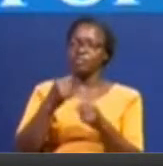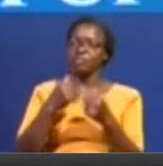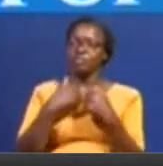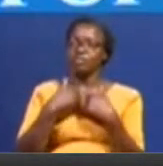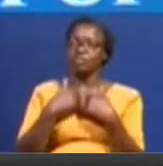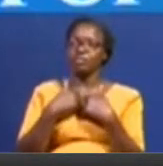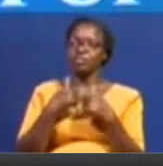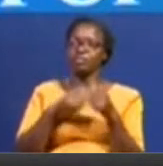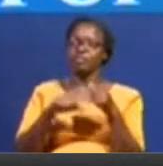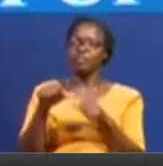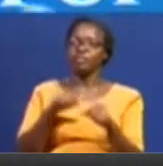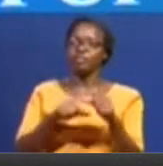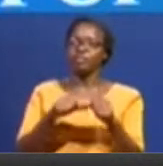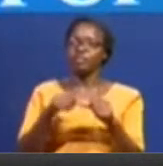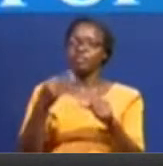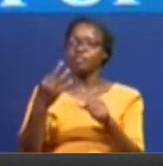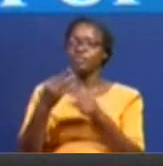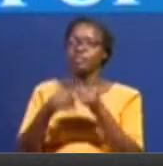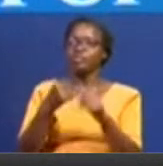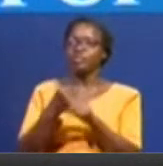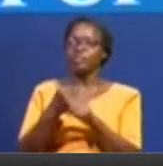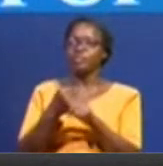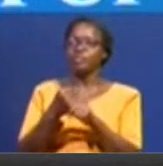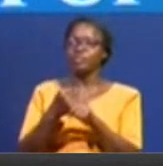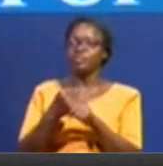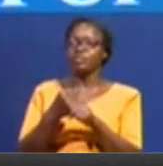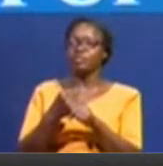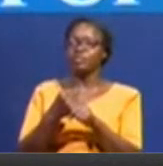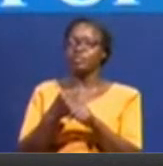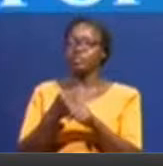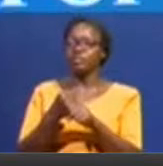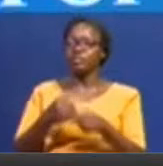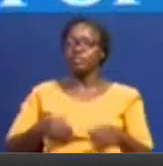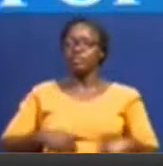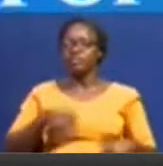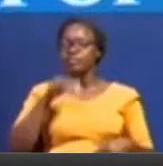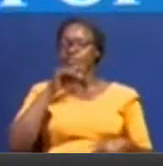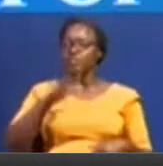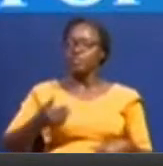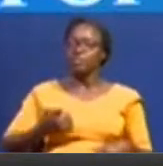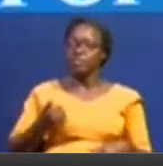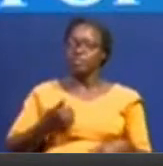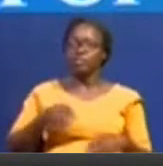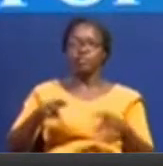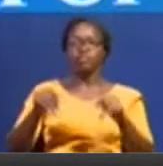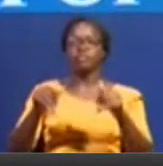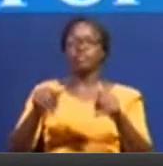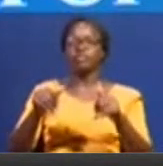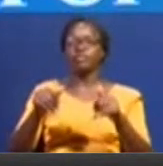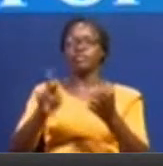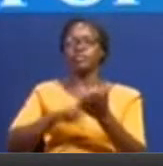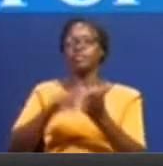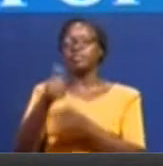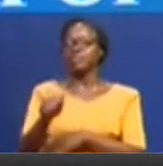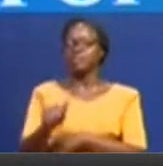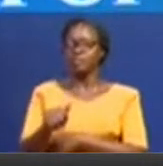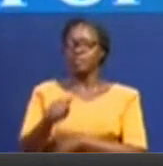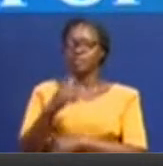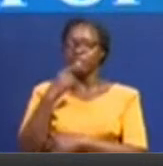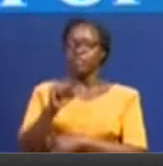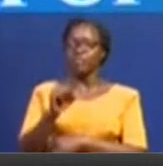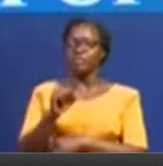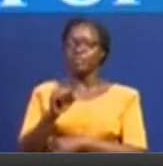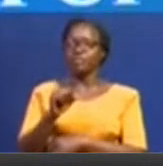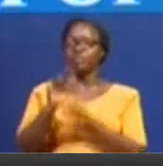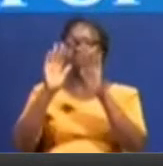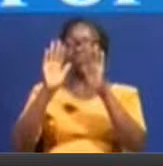have about 3 years of young boys and girls who have qualified and have not been registered. So it